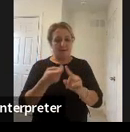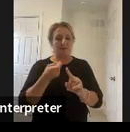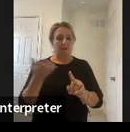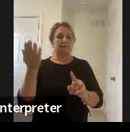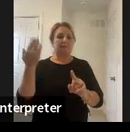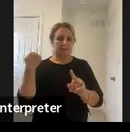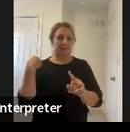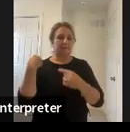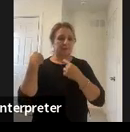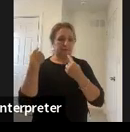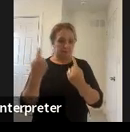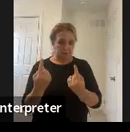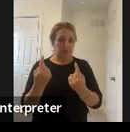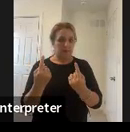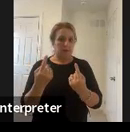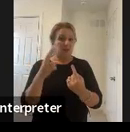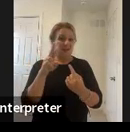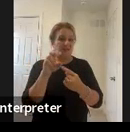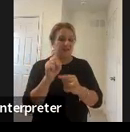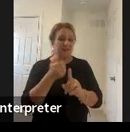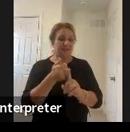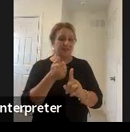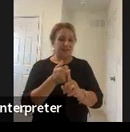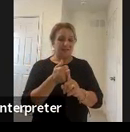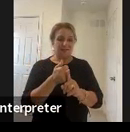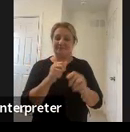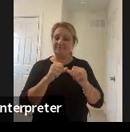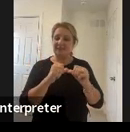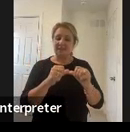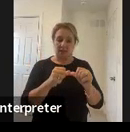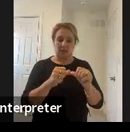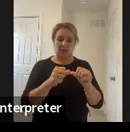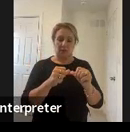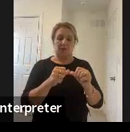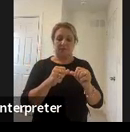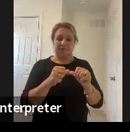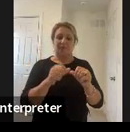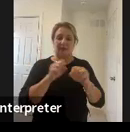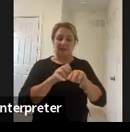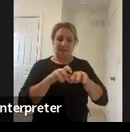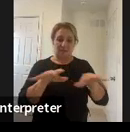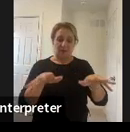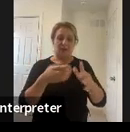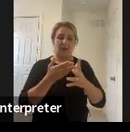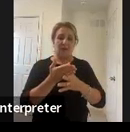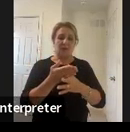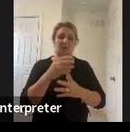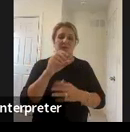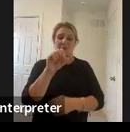are learning if monkeypox virus maintains viability and can be spread through feces and